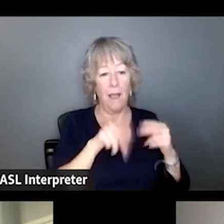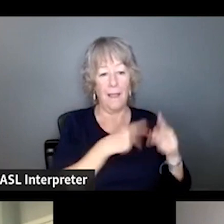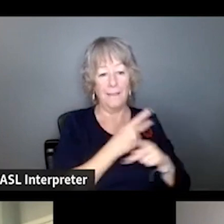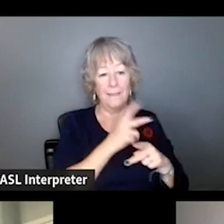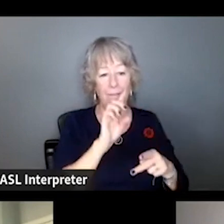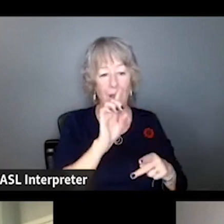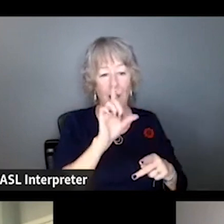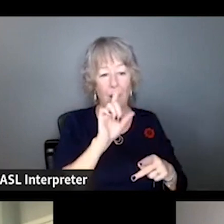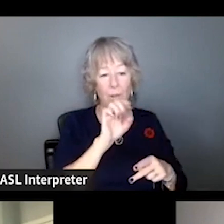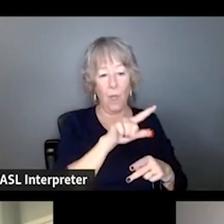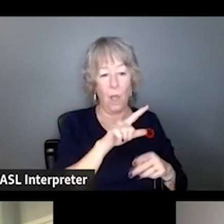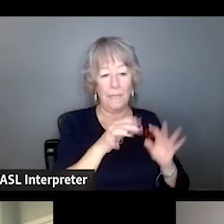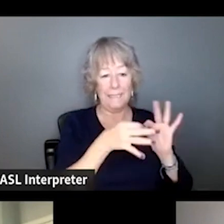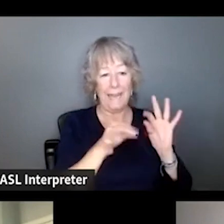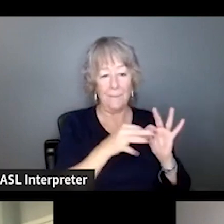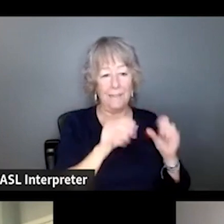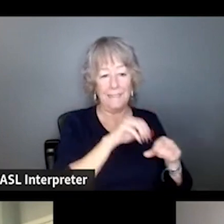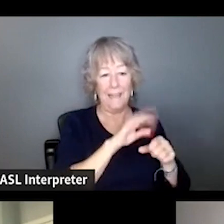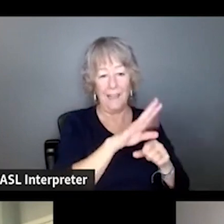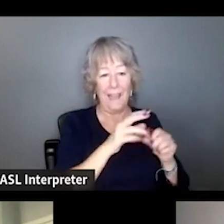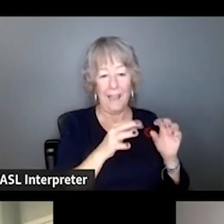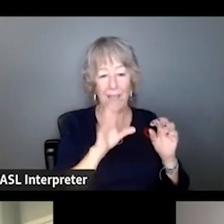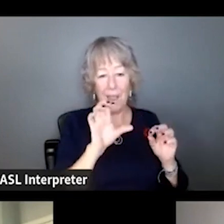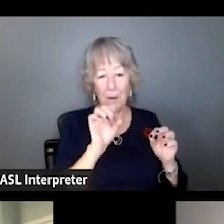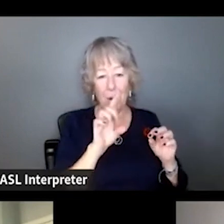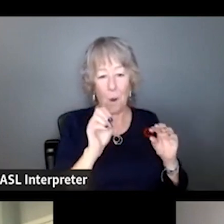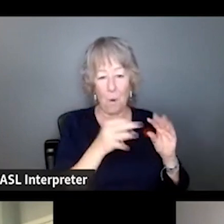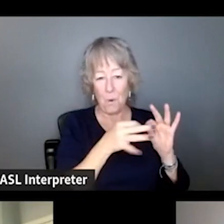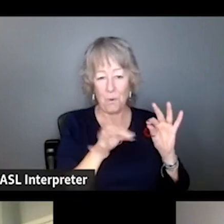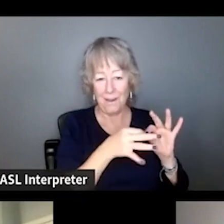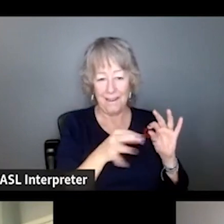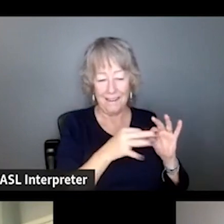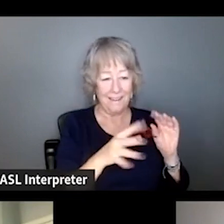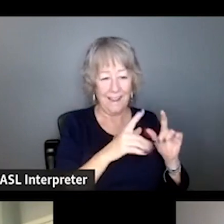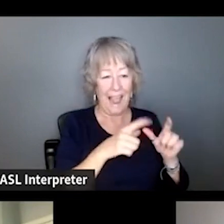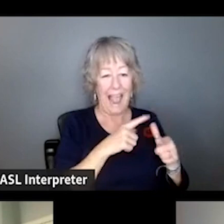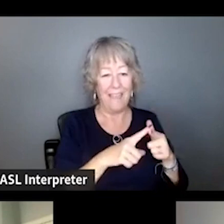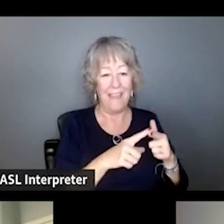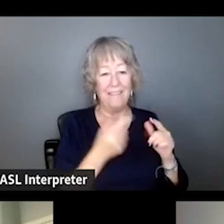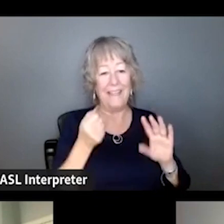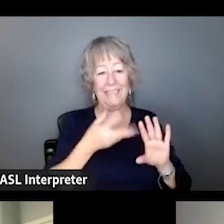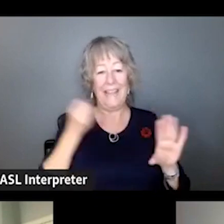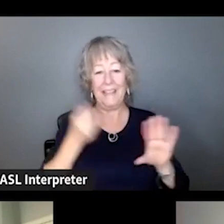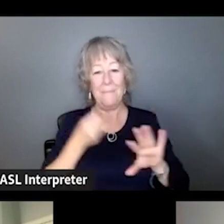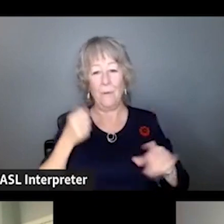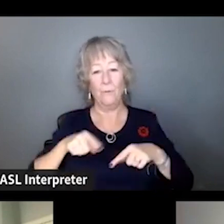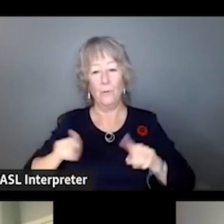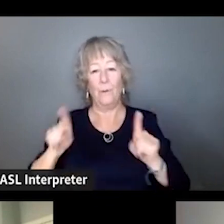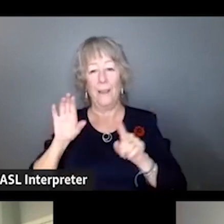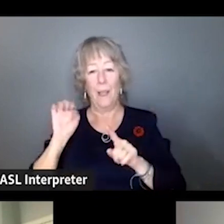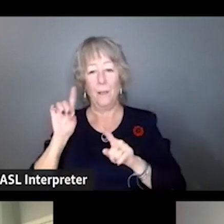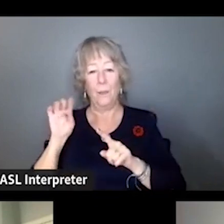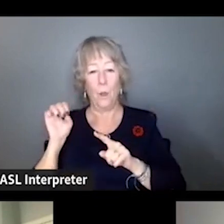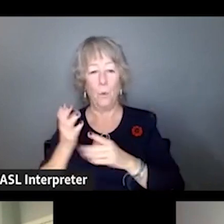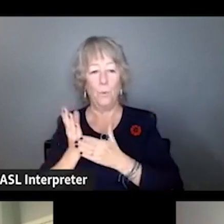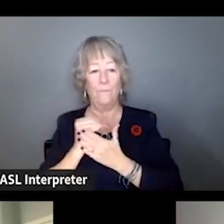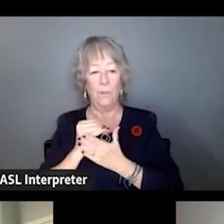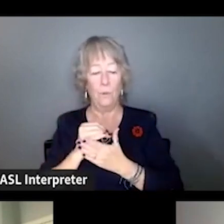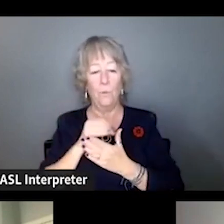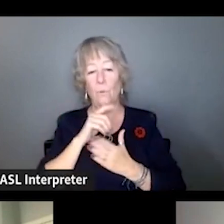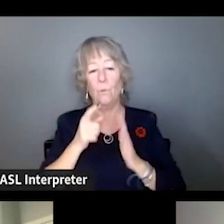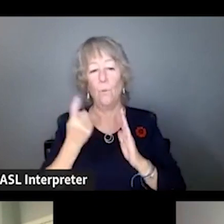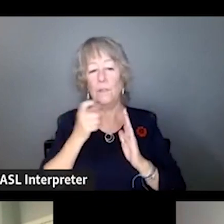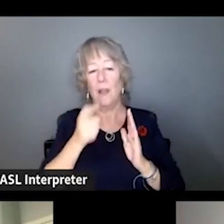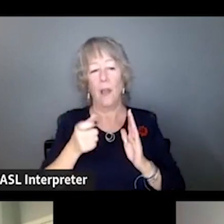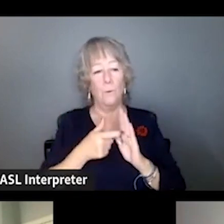their code, and they definitely take them all out during the code review. The unnecessary ones. Absolutely,